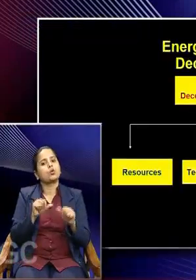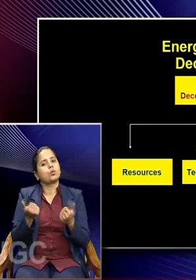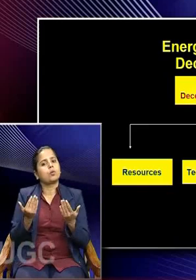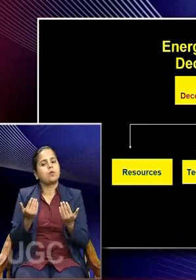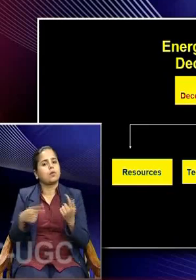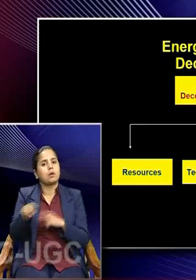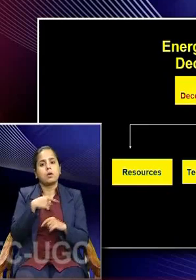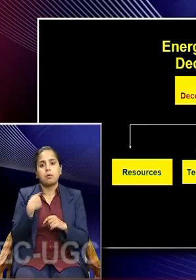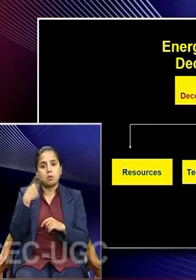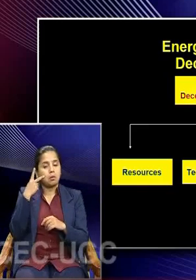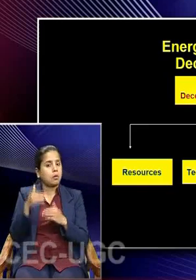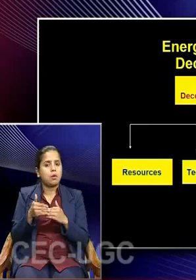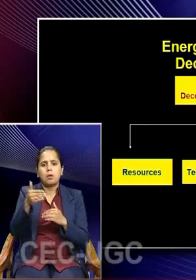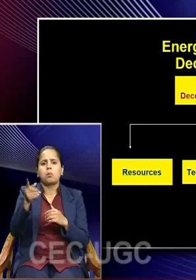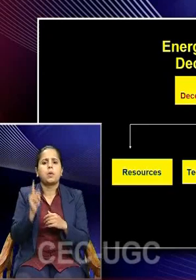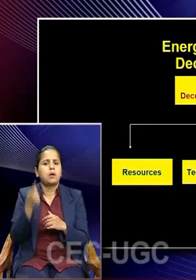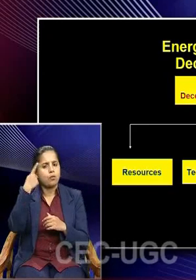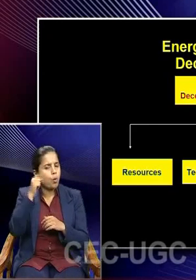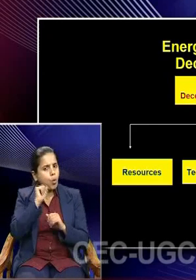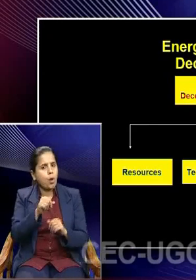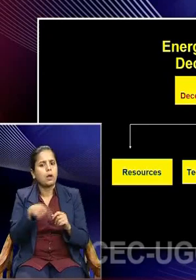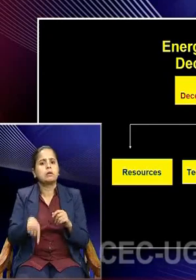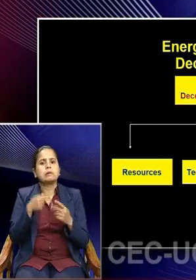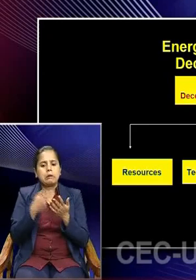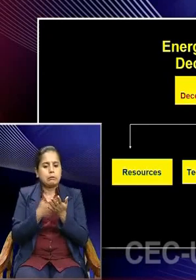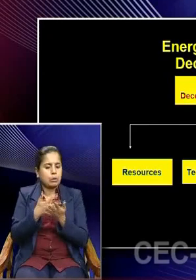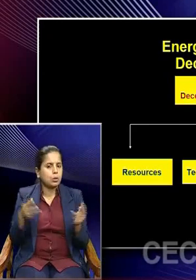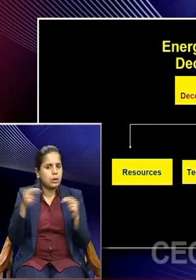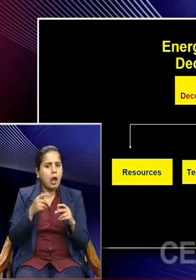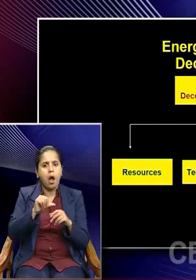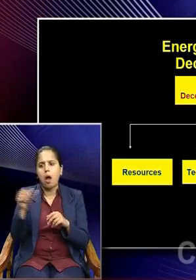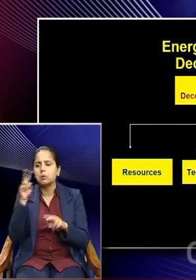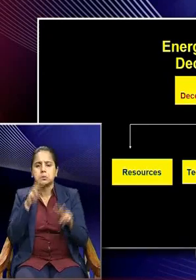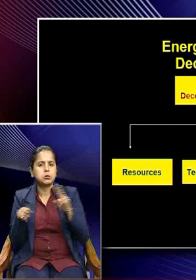not have to look for their energy requirement anywhere else.